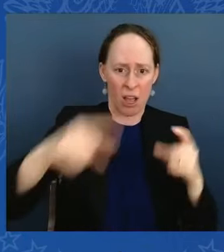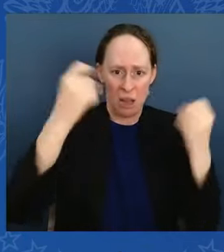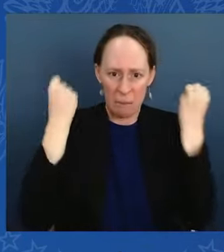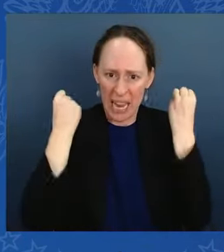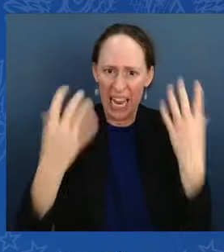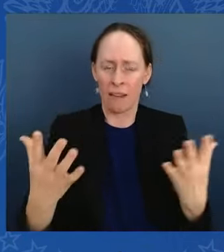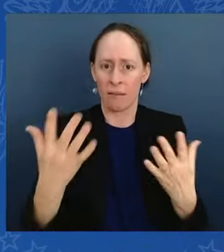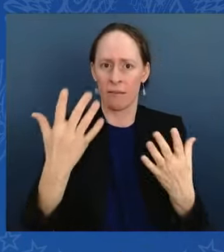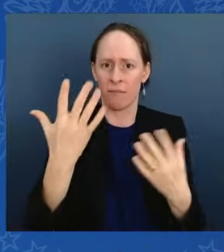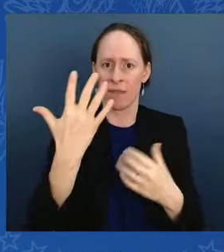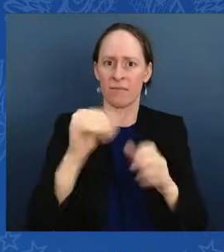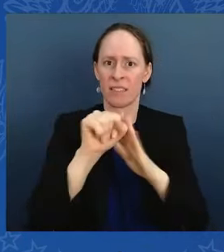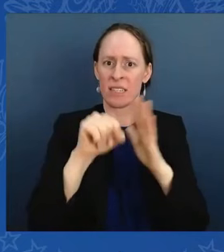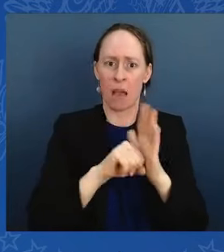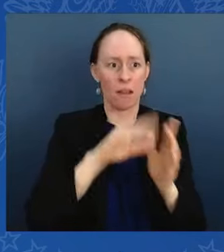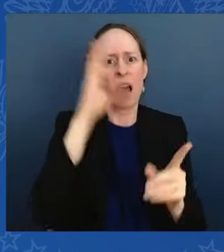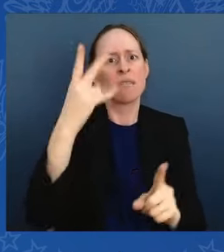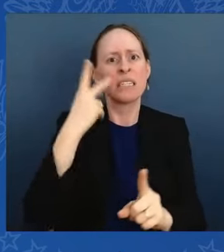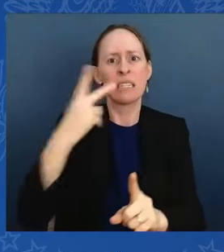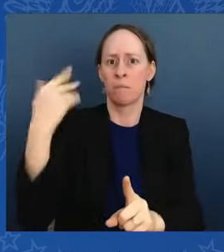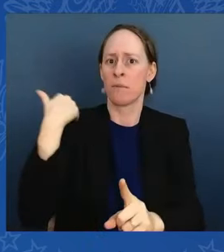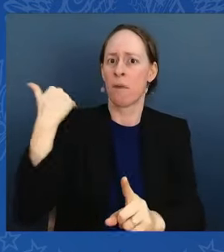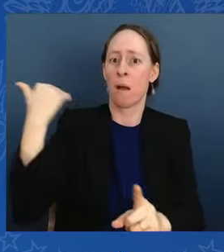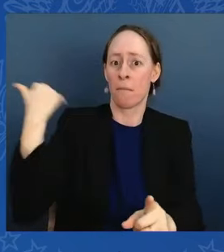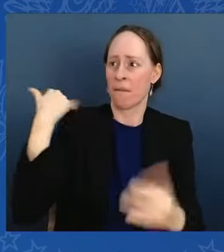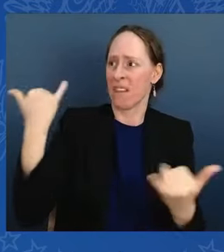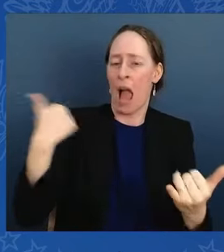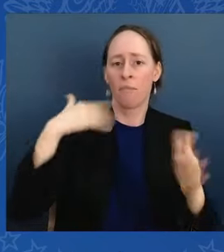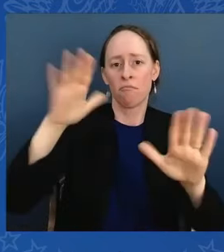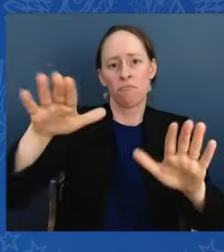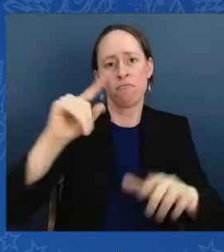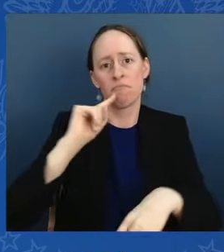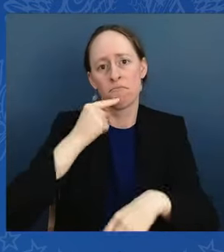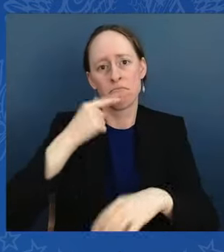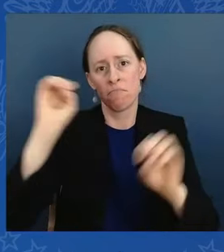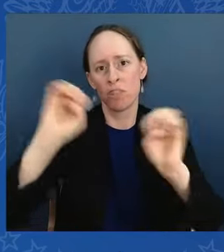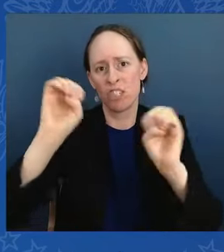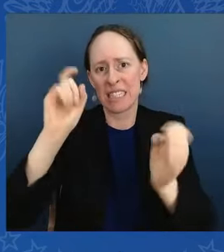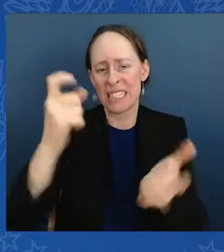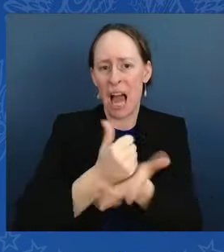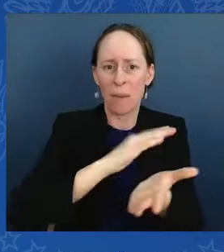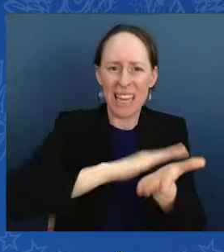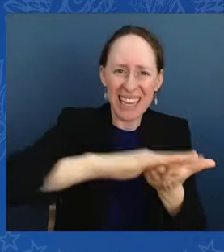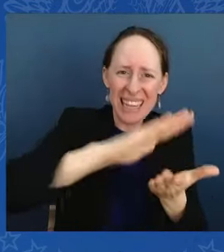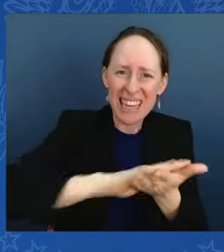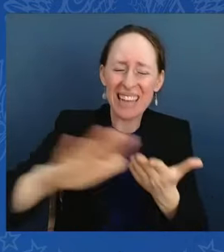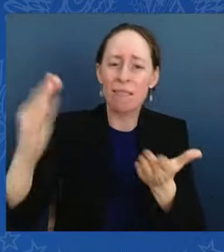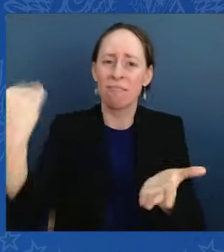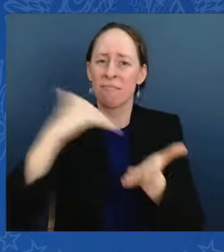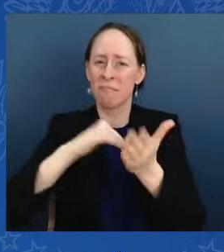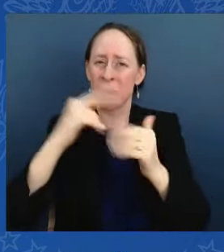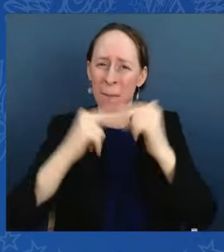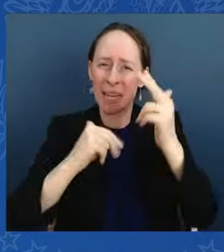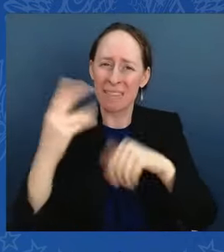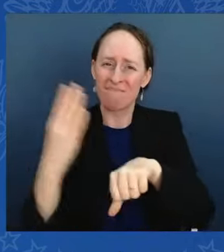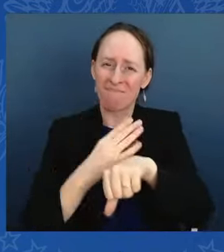need cleanup. We need rebuilding. We need restoring our